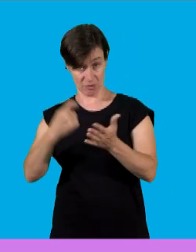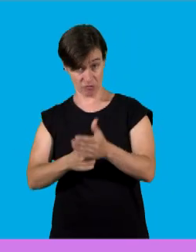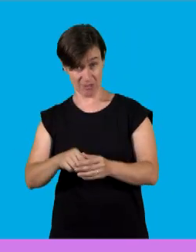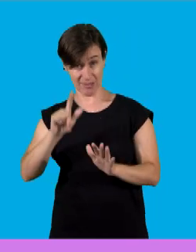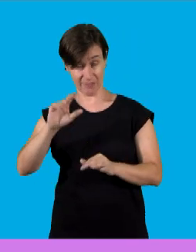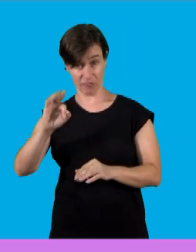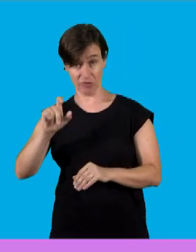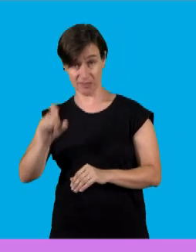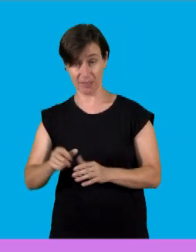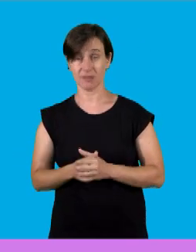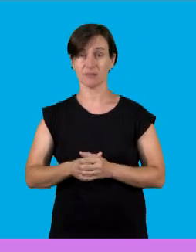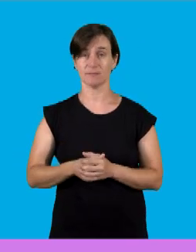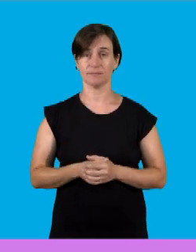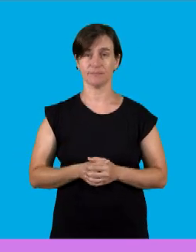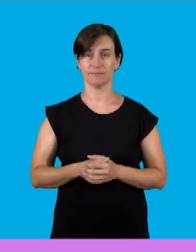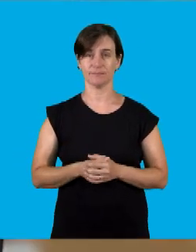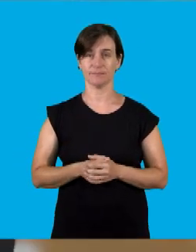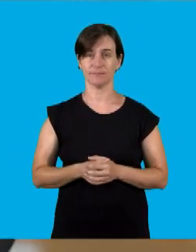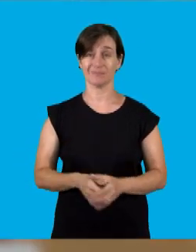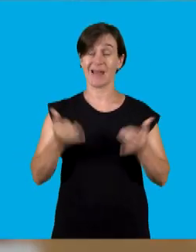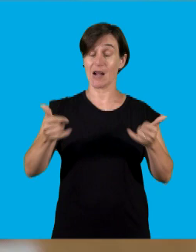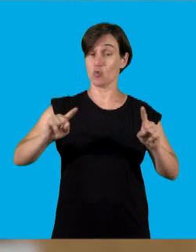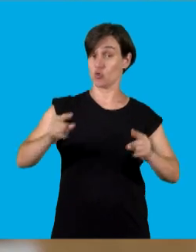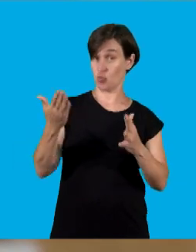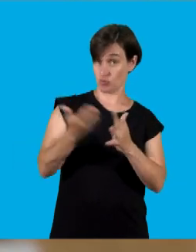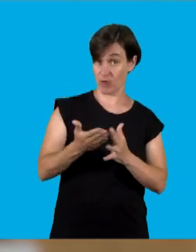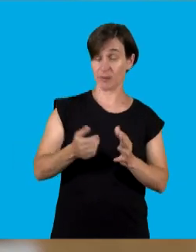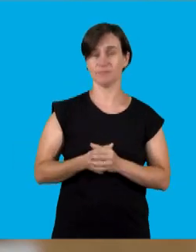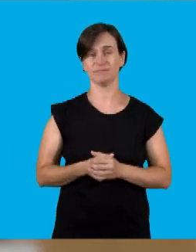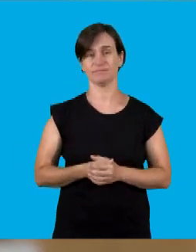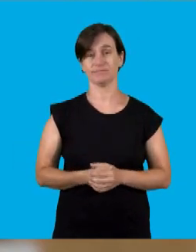31,946 rand and 73 cents. Guys, let us quickly take a